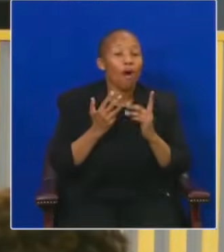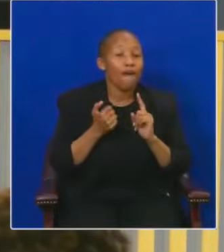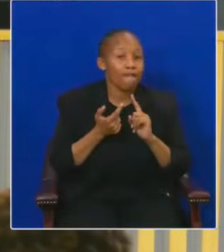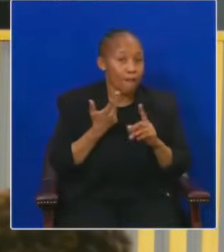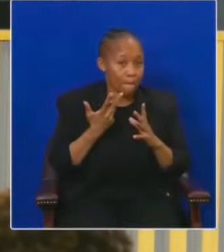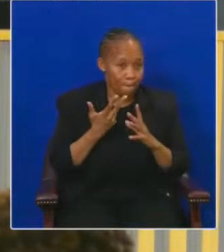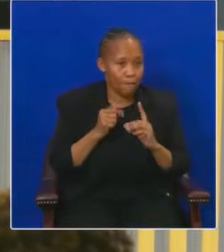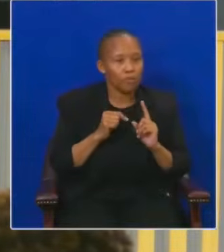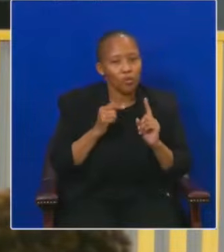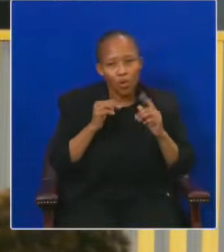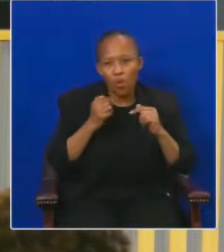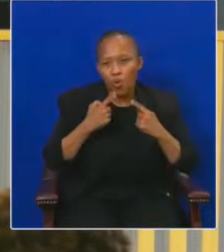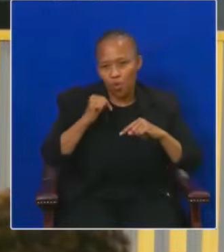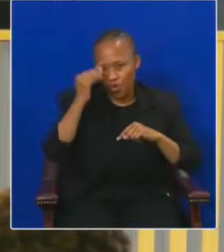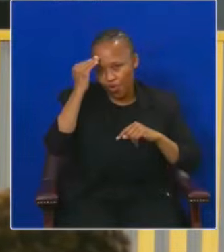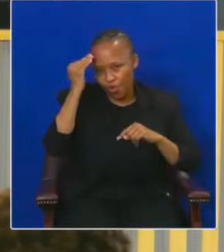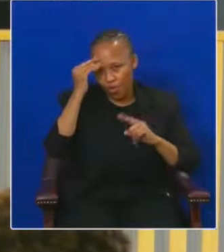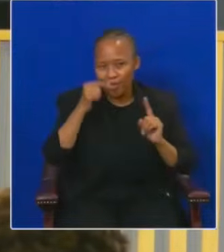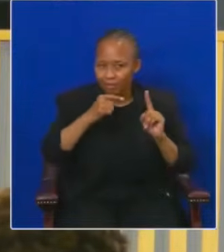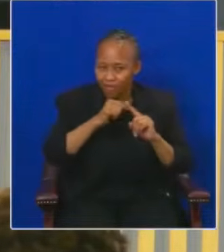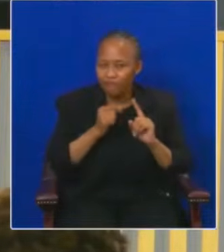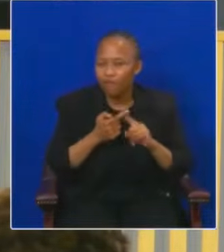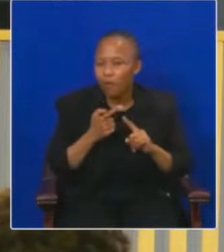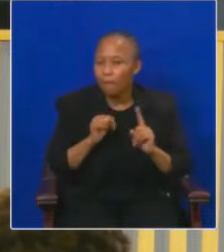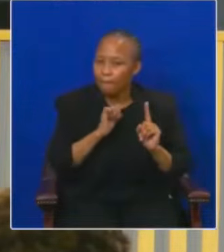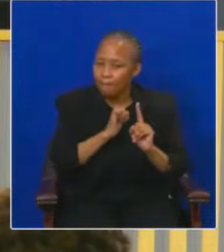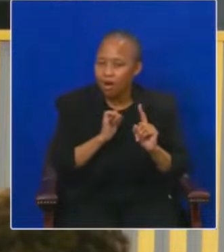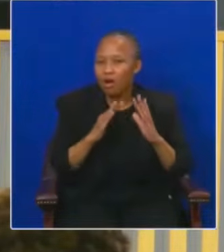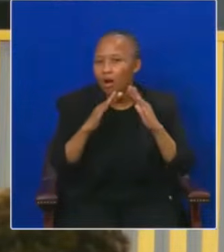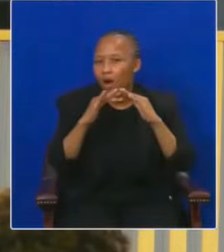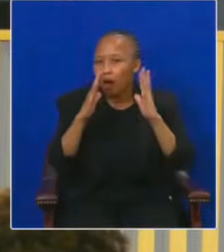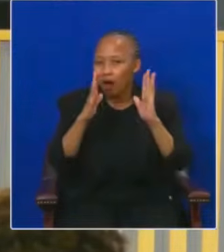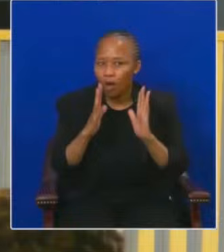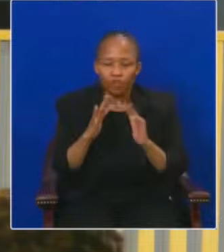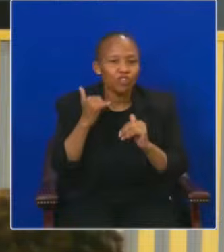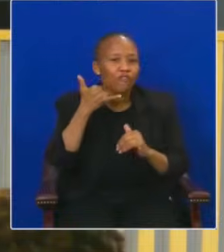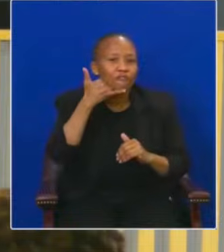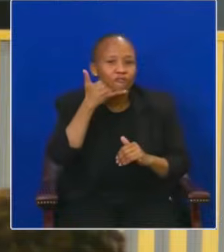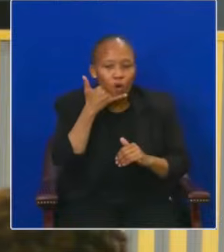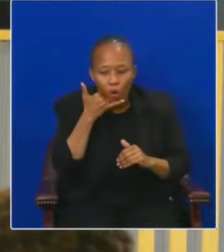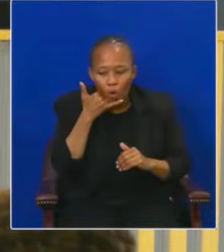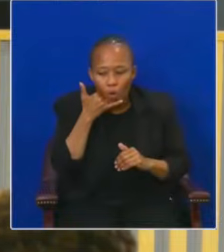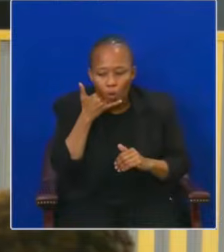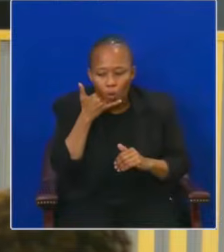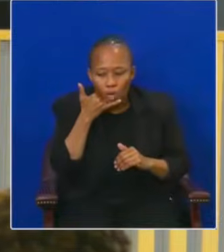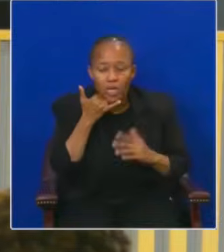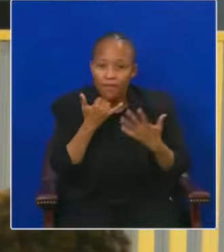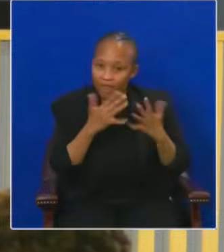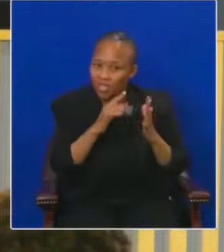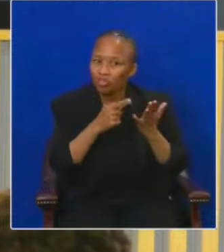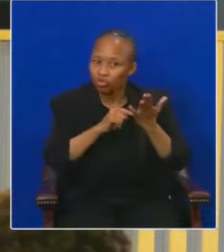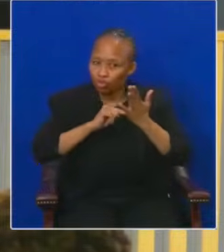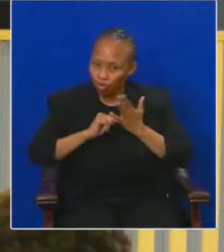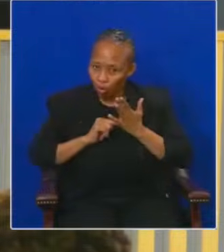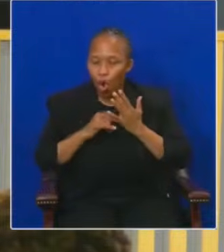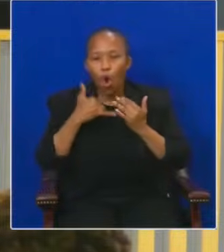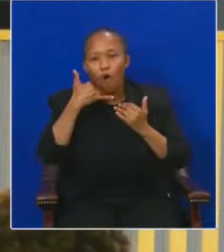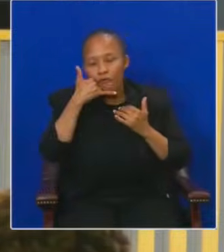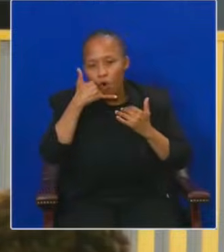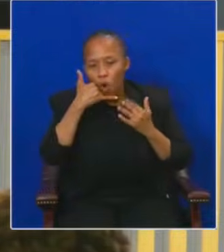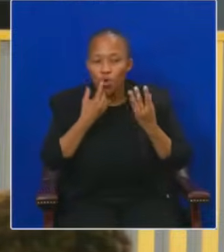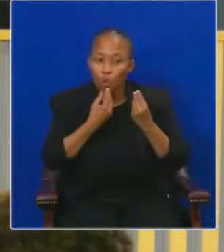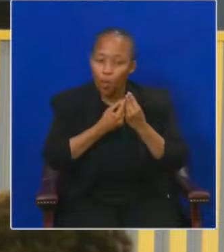day. He showed us on his phone the call history between him and Sergeant